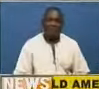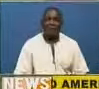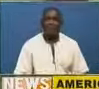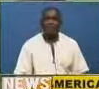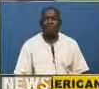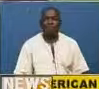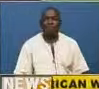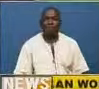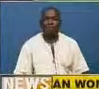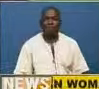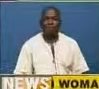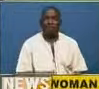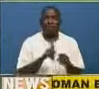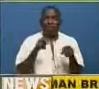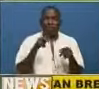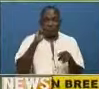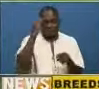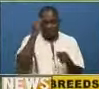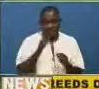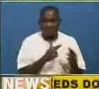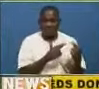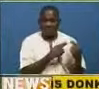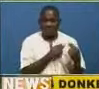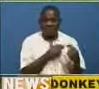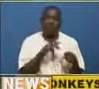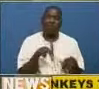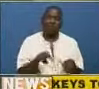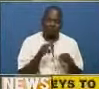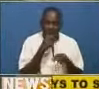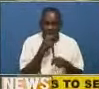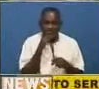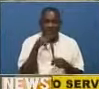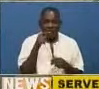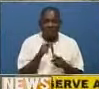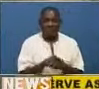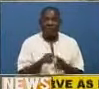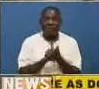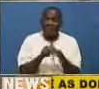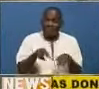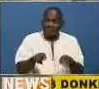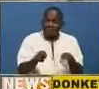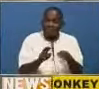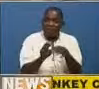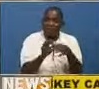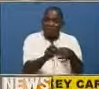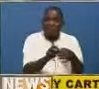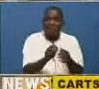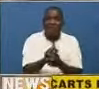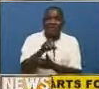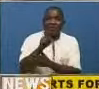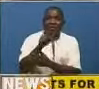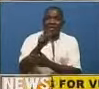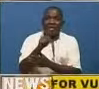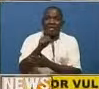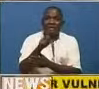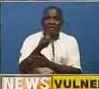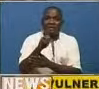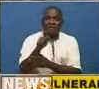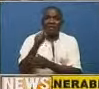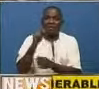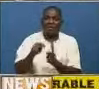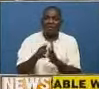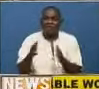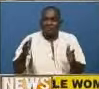their certificates. Roads Minister Mr. Kwesi Amakwata said the road leading to the Dima Township must